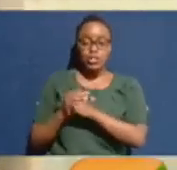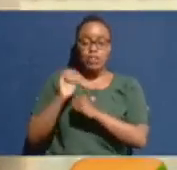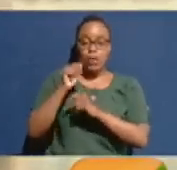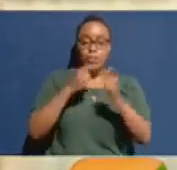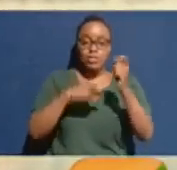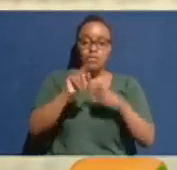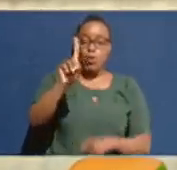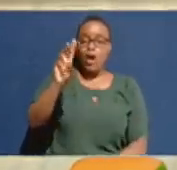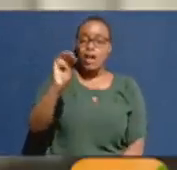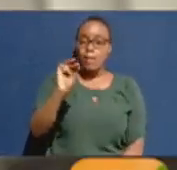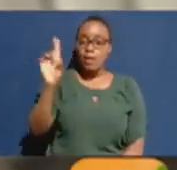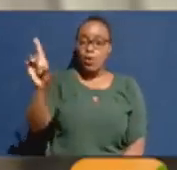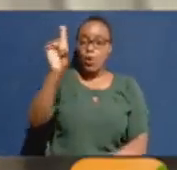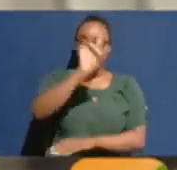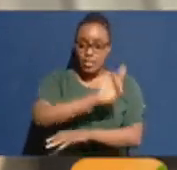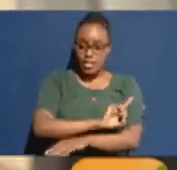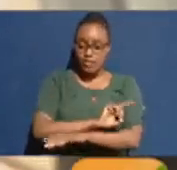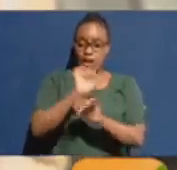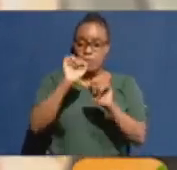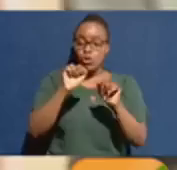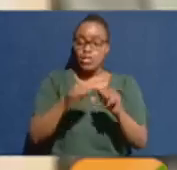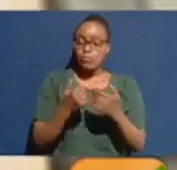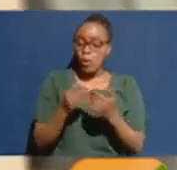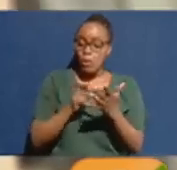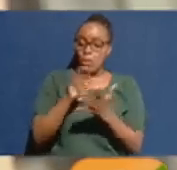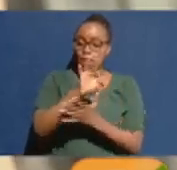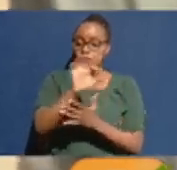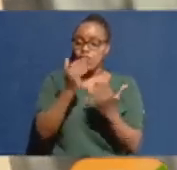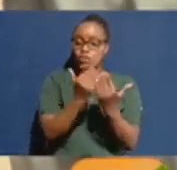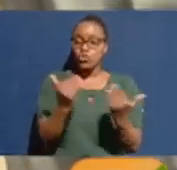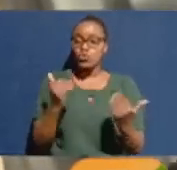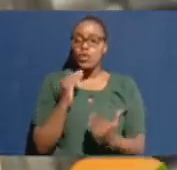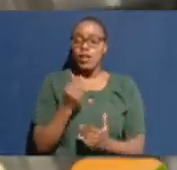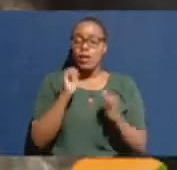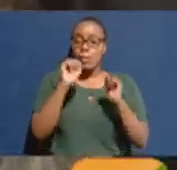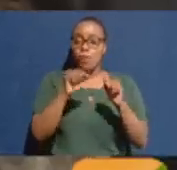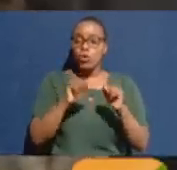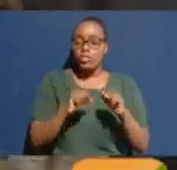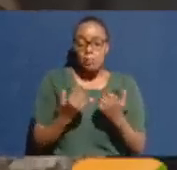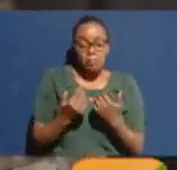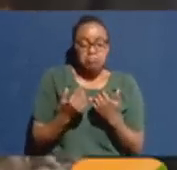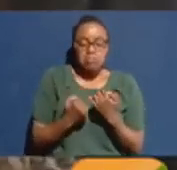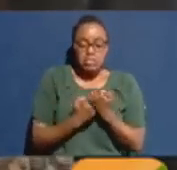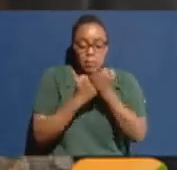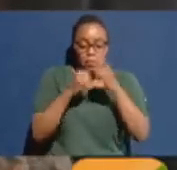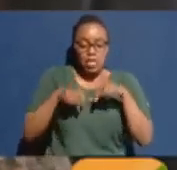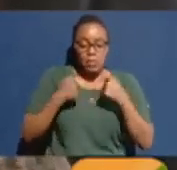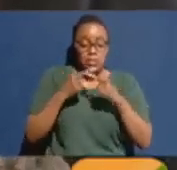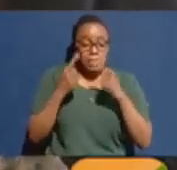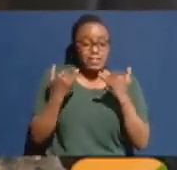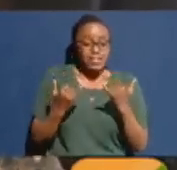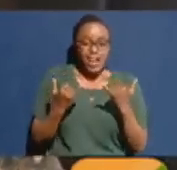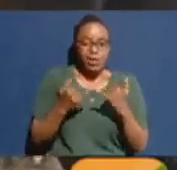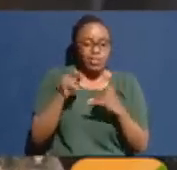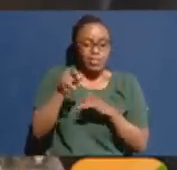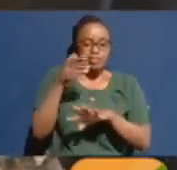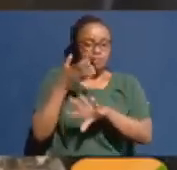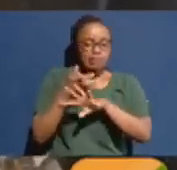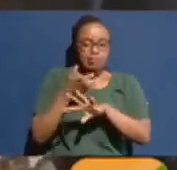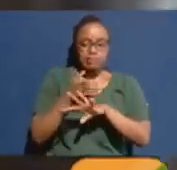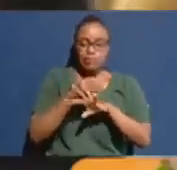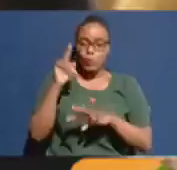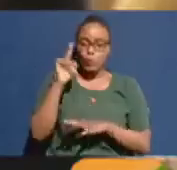hata 1,000,000 kwa siku, tunaweza kusomesha watoto wetu, tunaweza kujimundu hata kimaisha, lakini kwa wakati huu imekuwa ni hali ngumu sana,